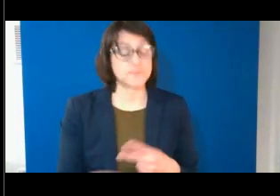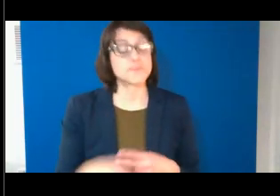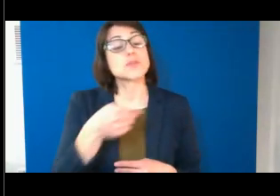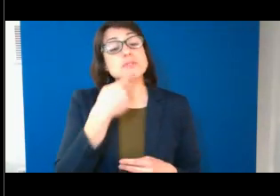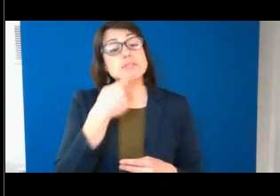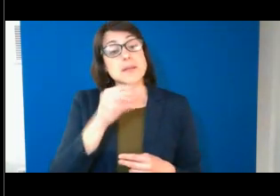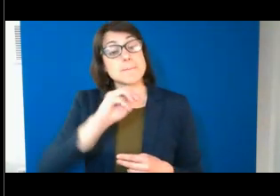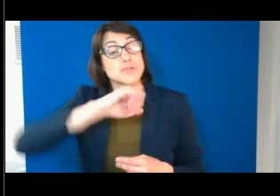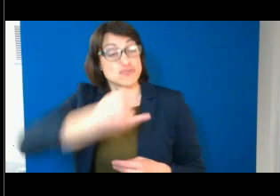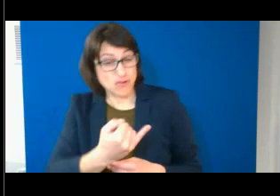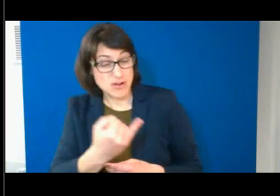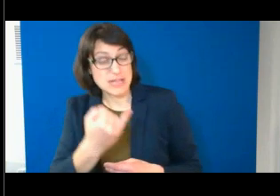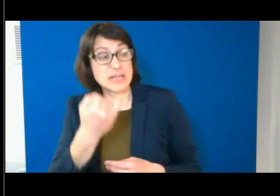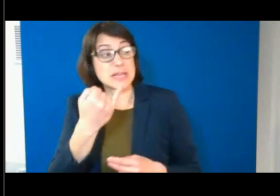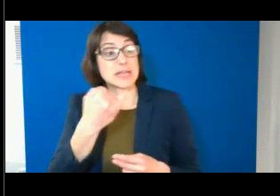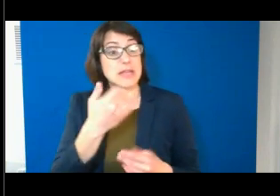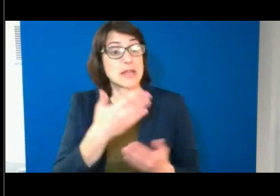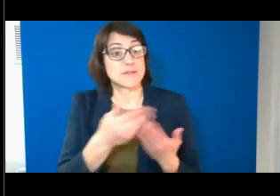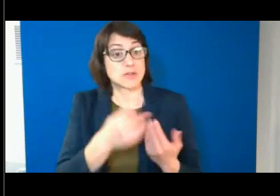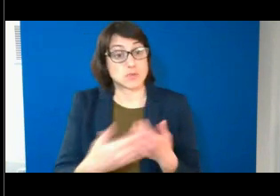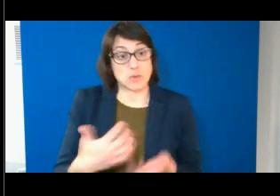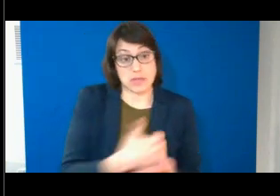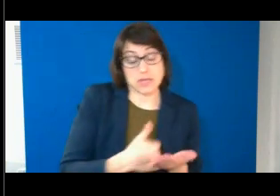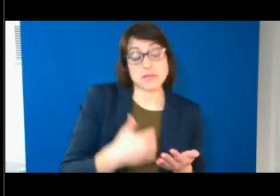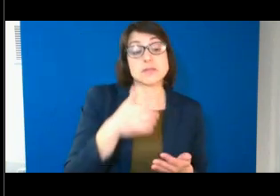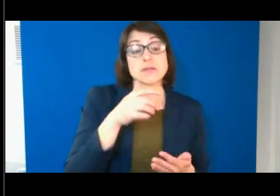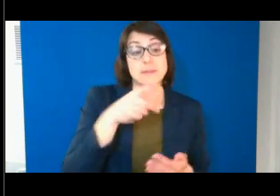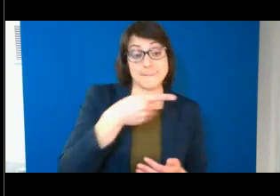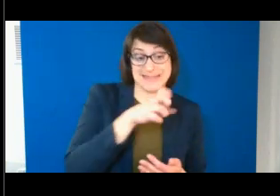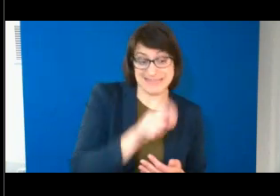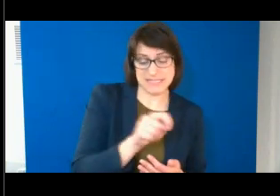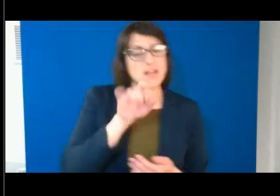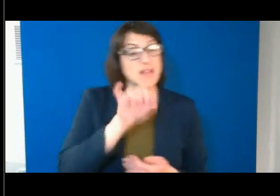those fibers or fragments? And then my second question is,